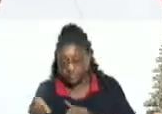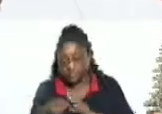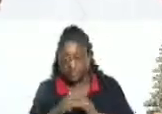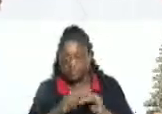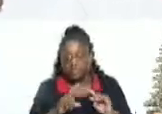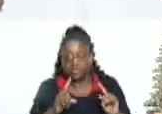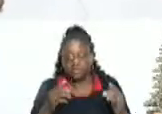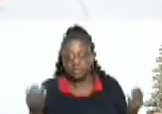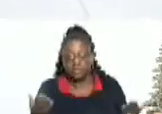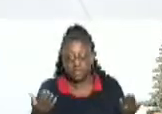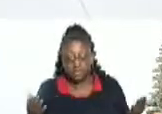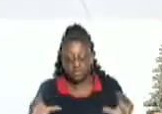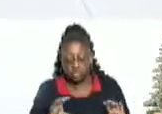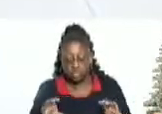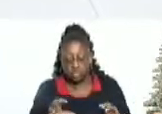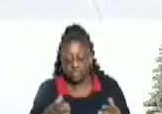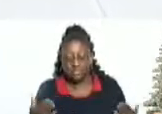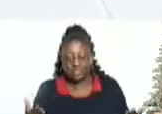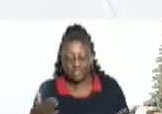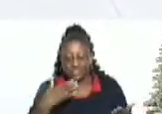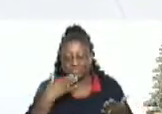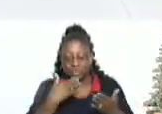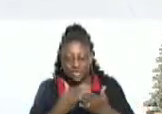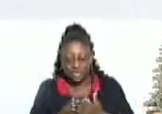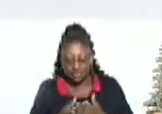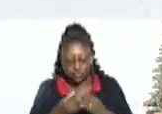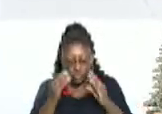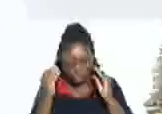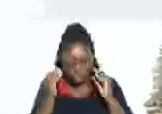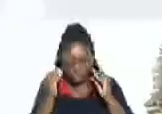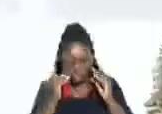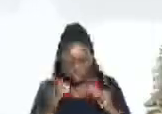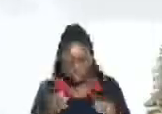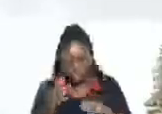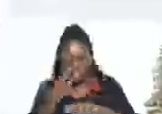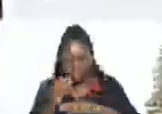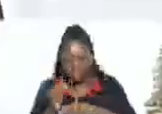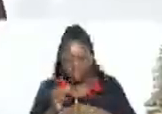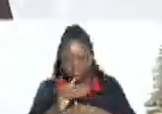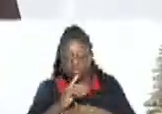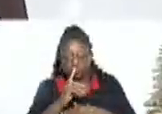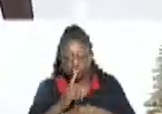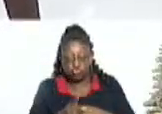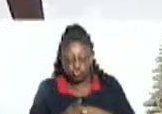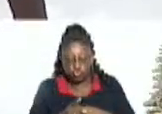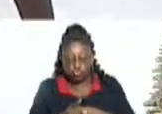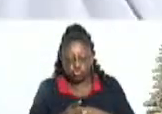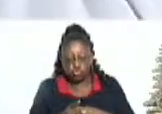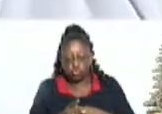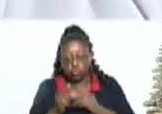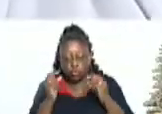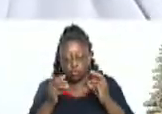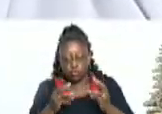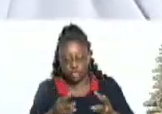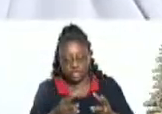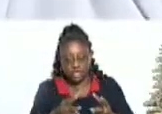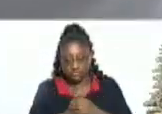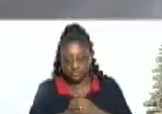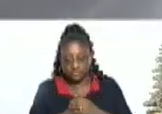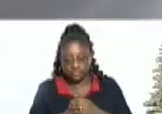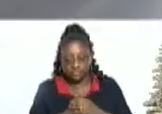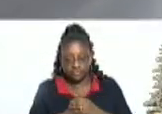we are here doing something real productive. We're teaching children the true and pure art of Shotokan karate and karate in